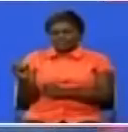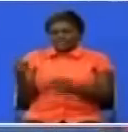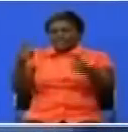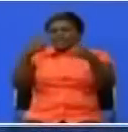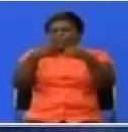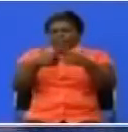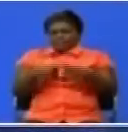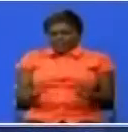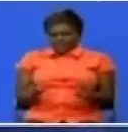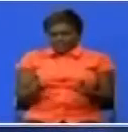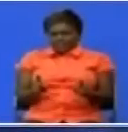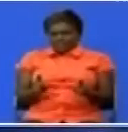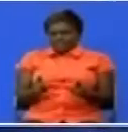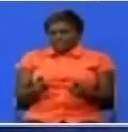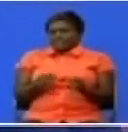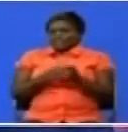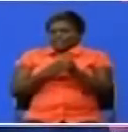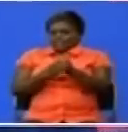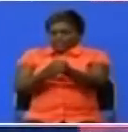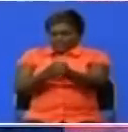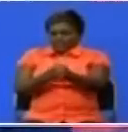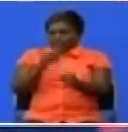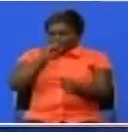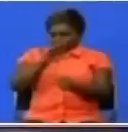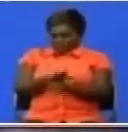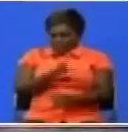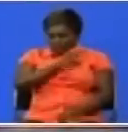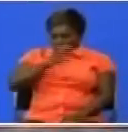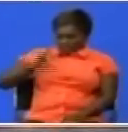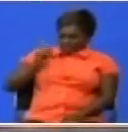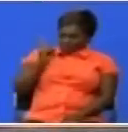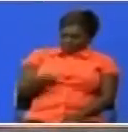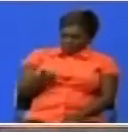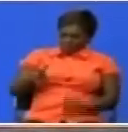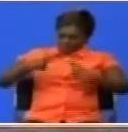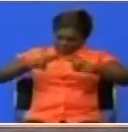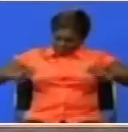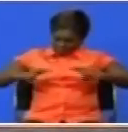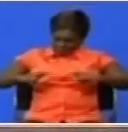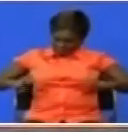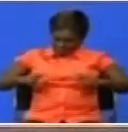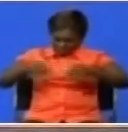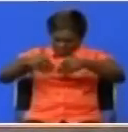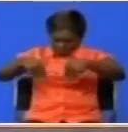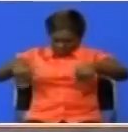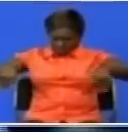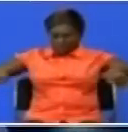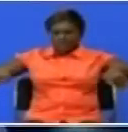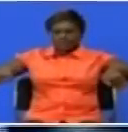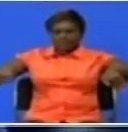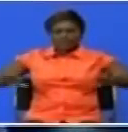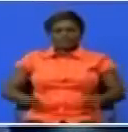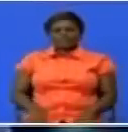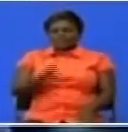Lakini yesi wakiongozwa na jaji Willy Mutunga wamehakikishia kuwa kamati hiyo itaendesha uchunguzi wao kwa njia huru na haki.